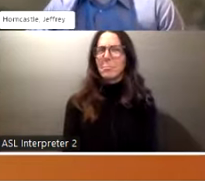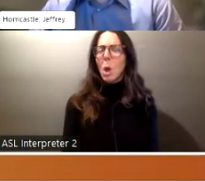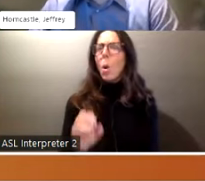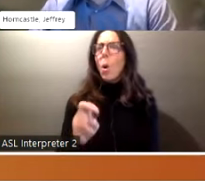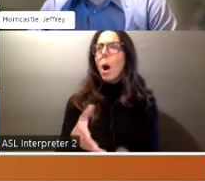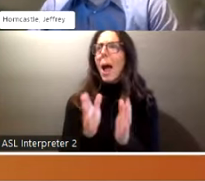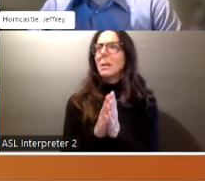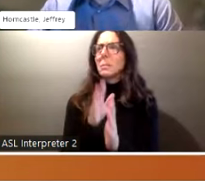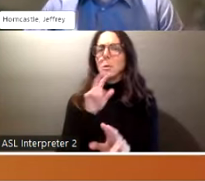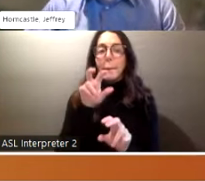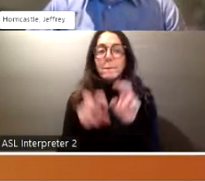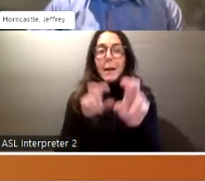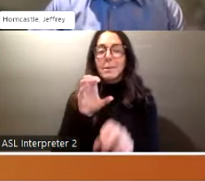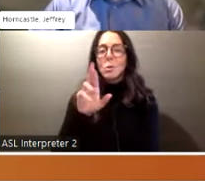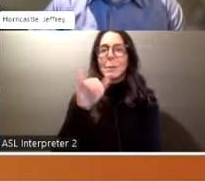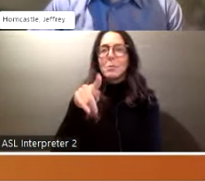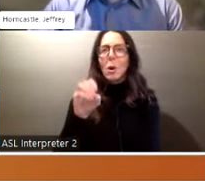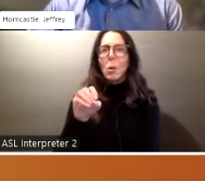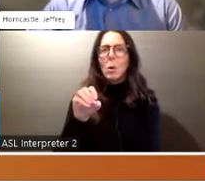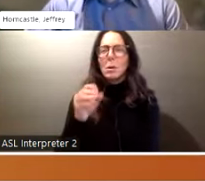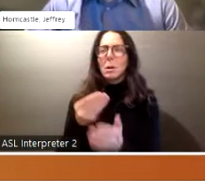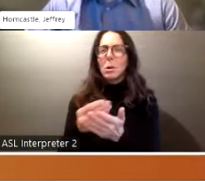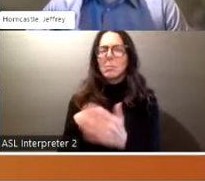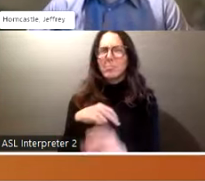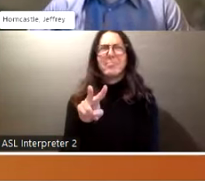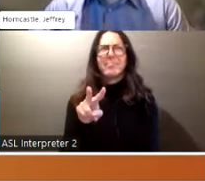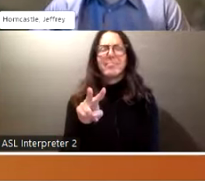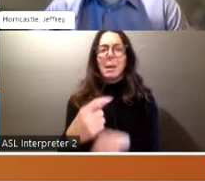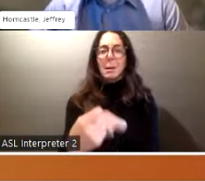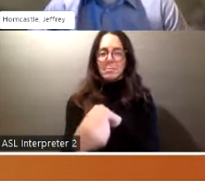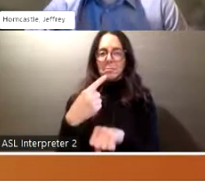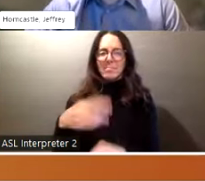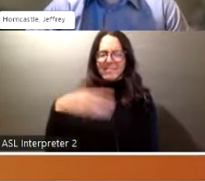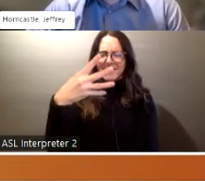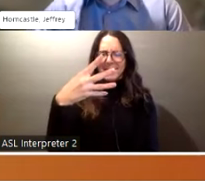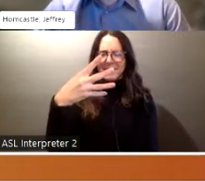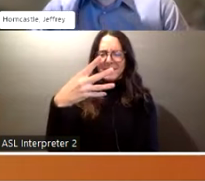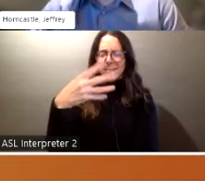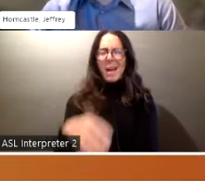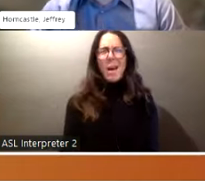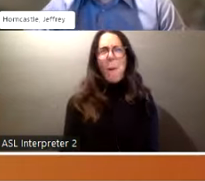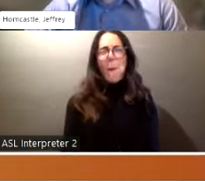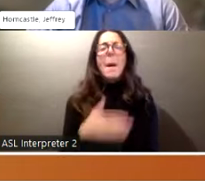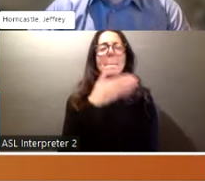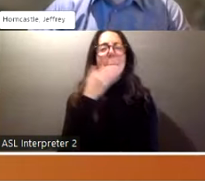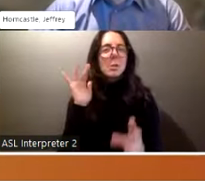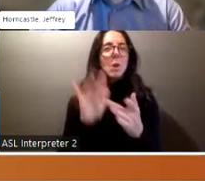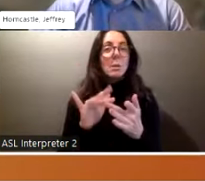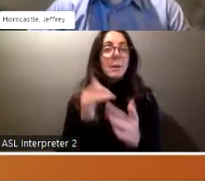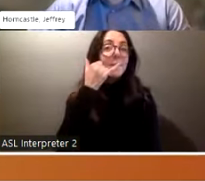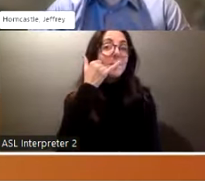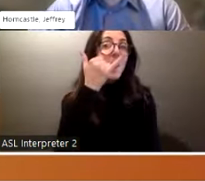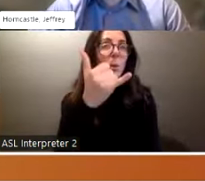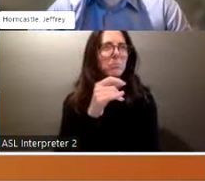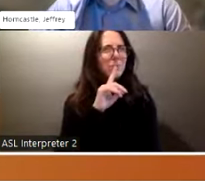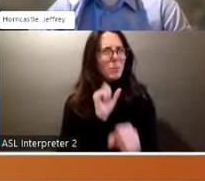into a cryptocurrency platform. If you get a strange message, always best to reach out to the person directly by telephone, for example, to confirm if that